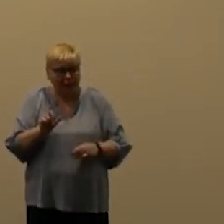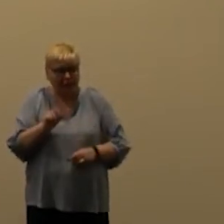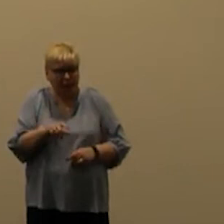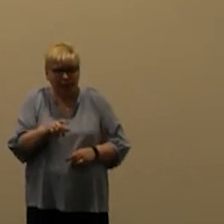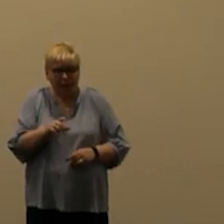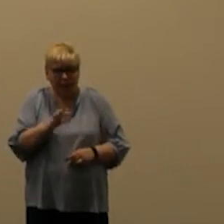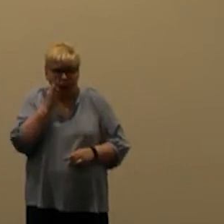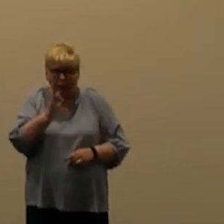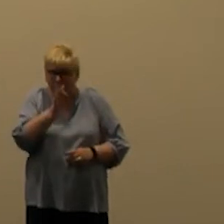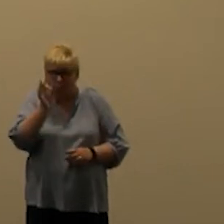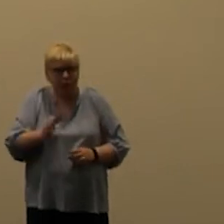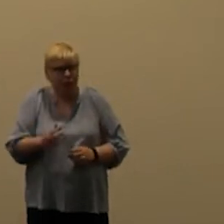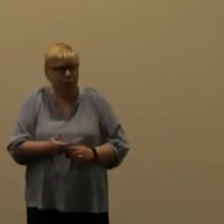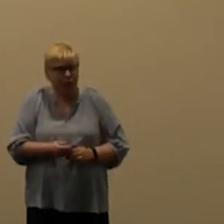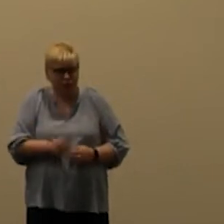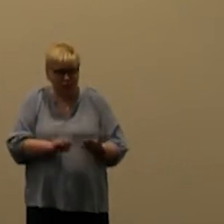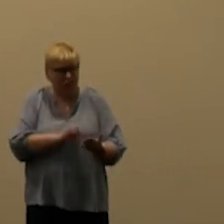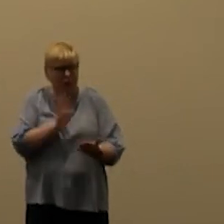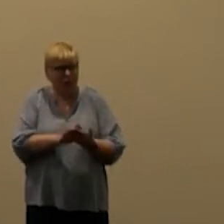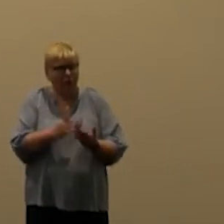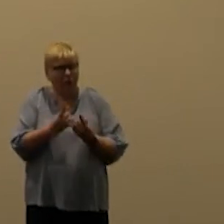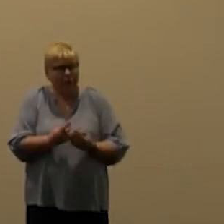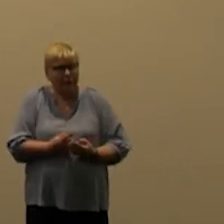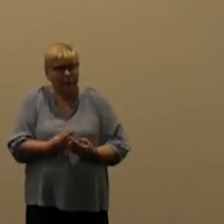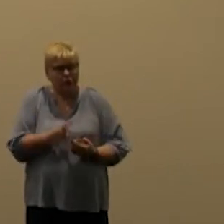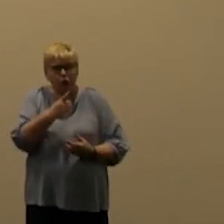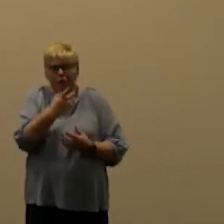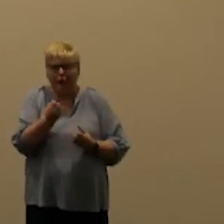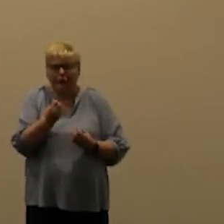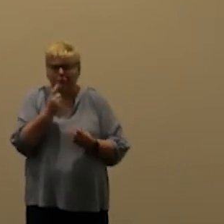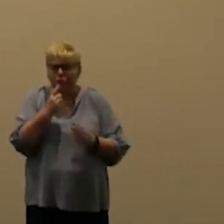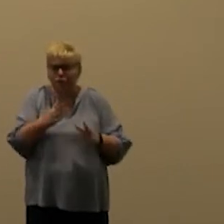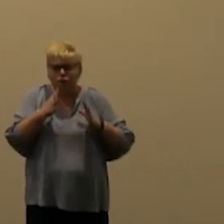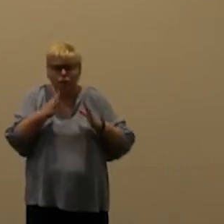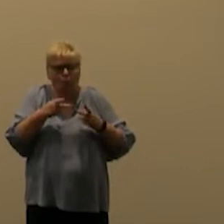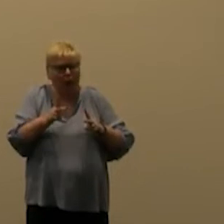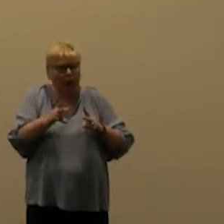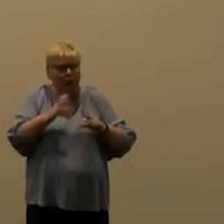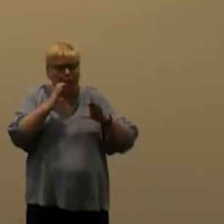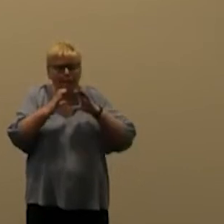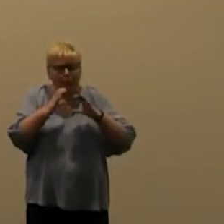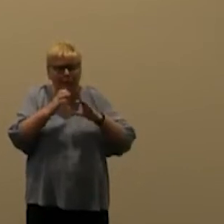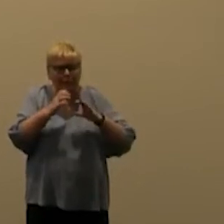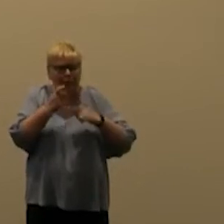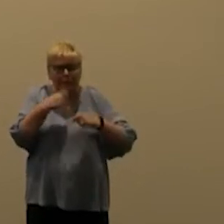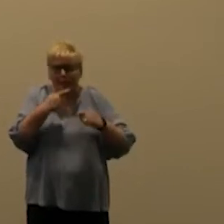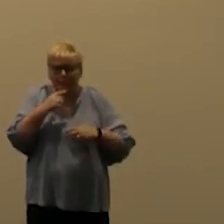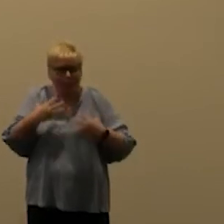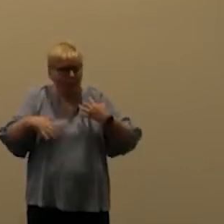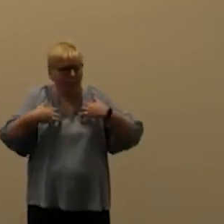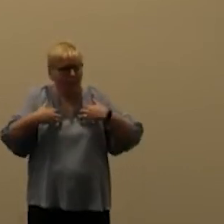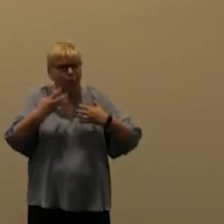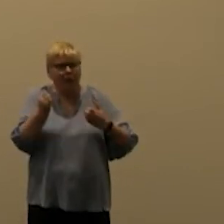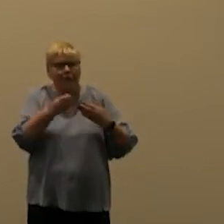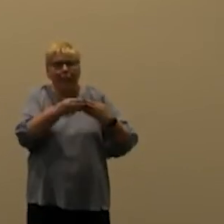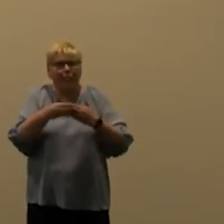ask those questions. And she has this wonderful way of communicating, and she gets people excited. So we have leaderboards